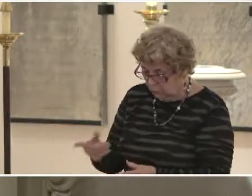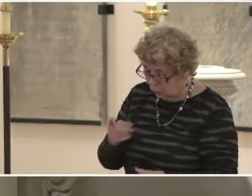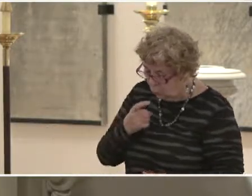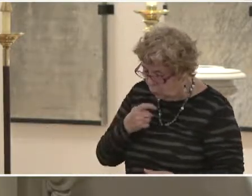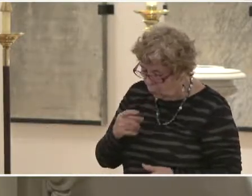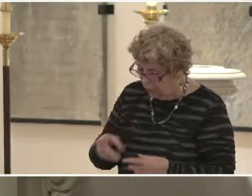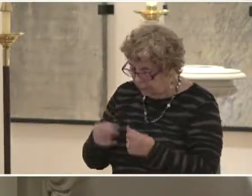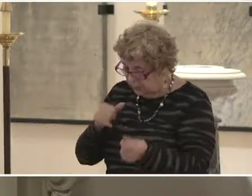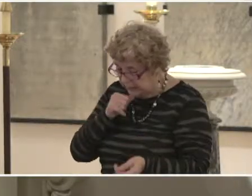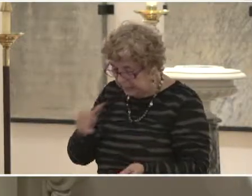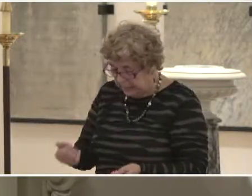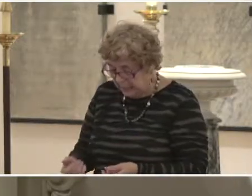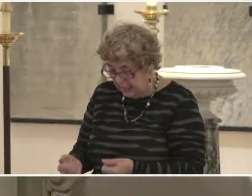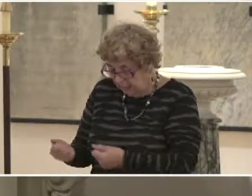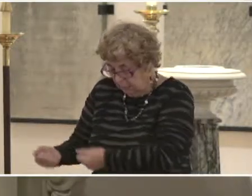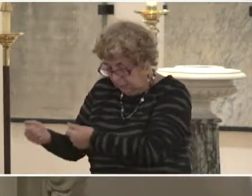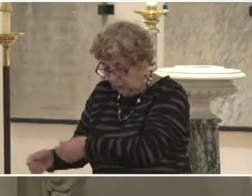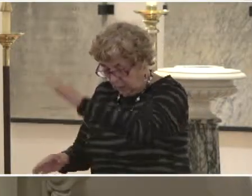tears.